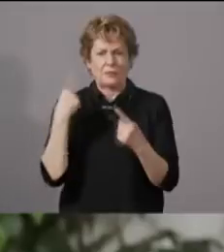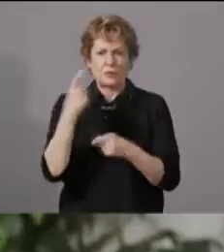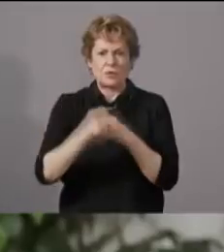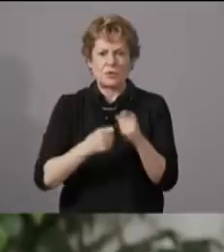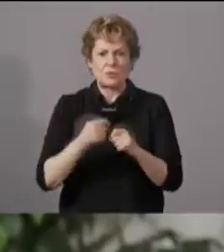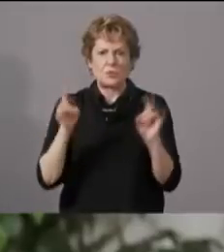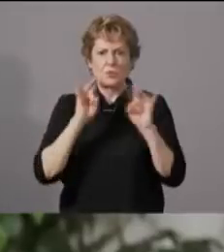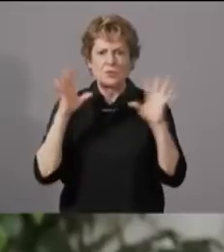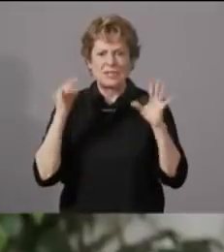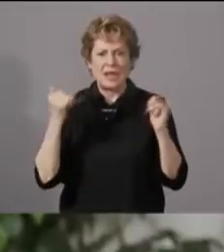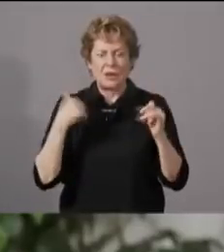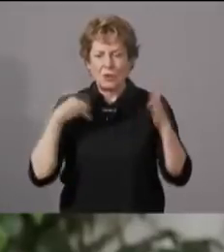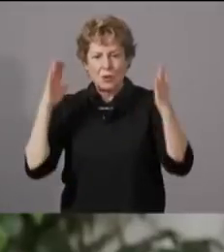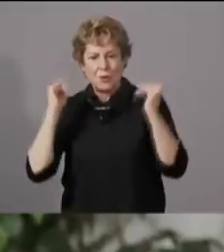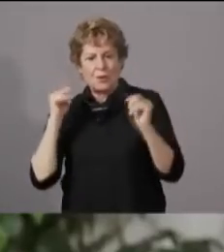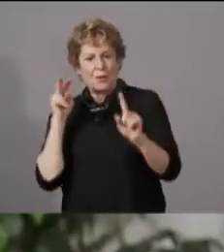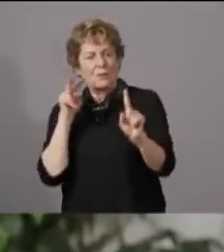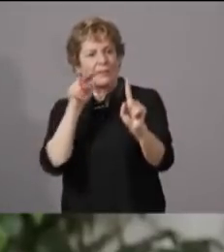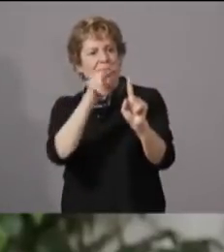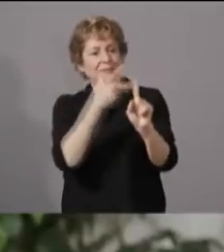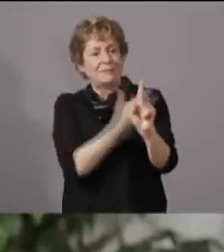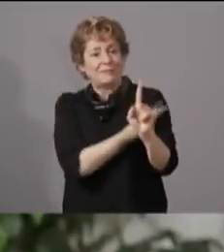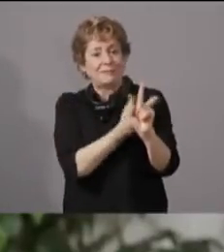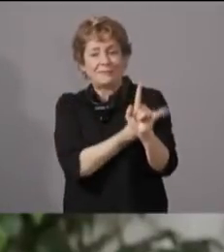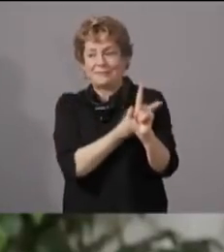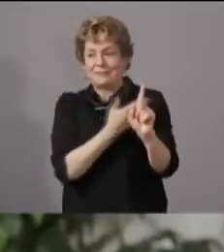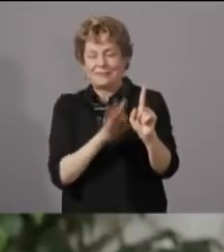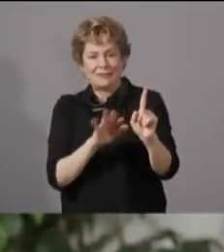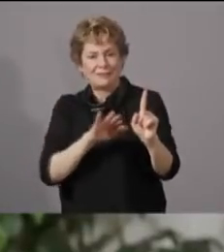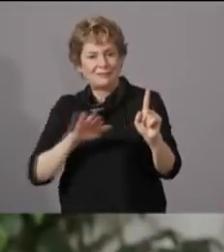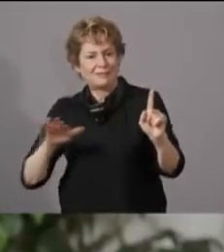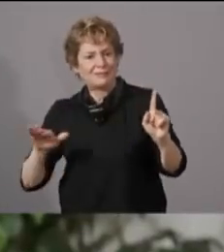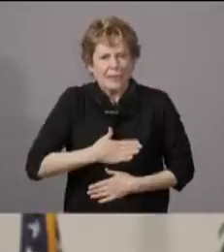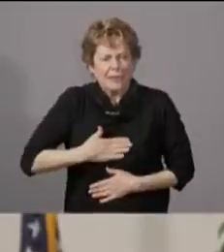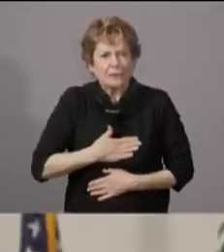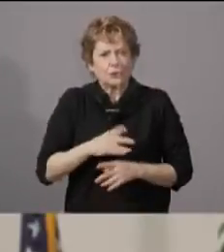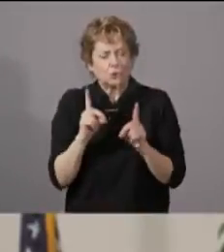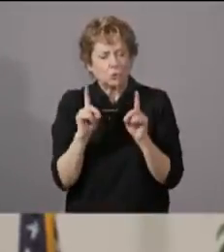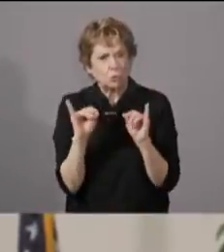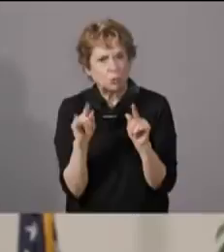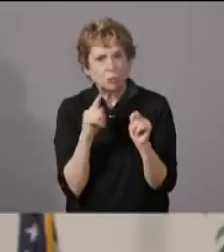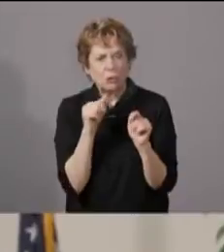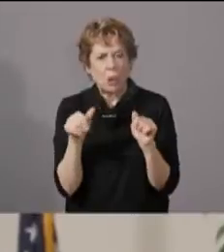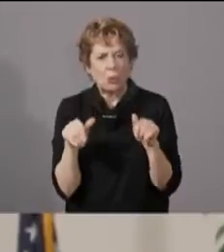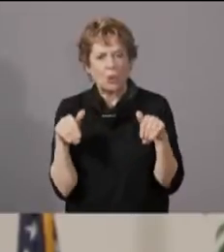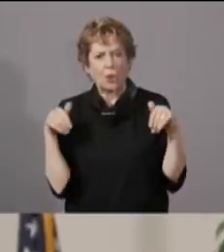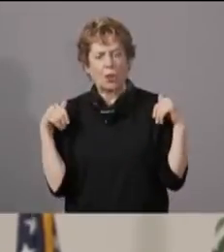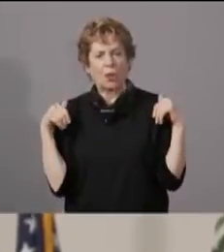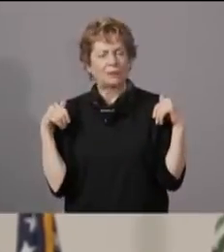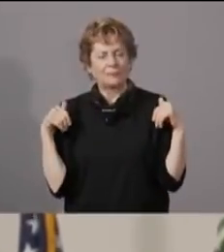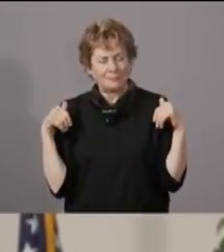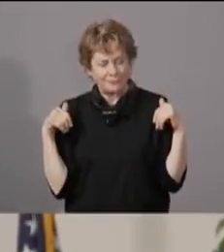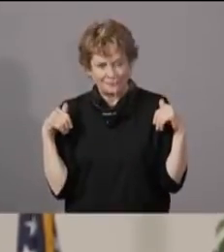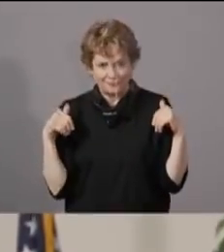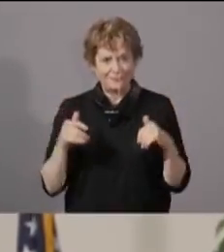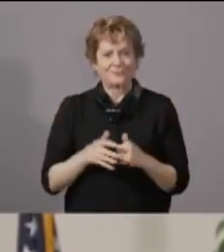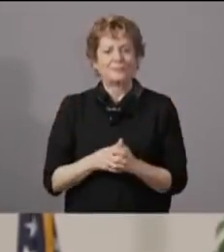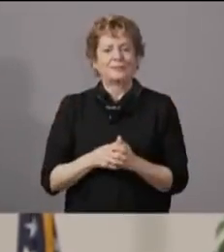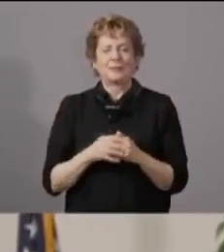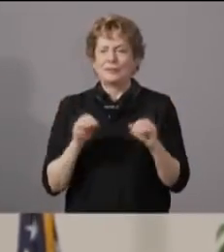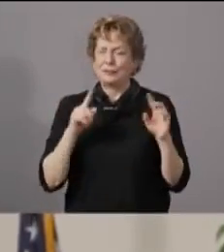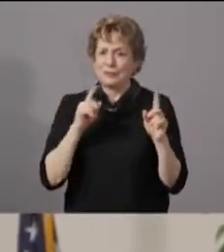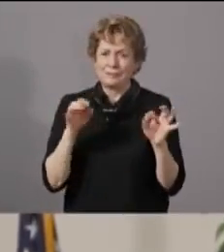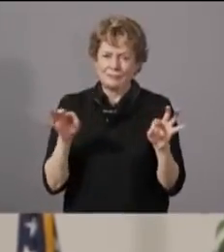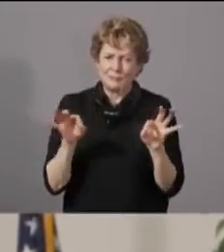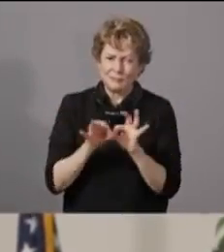of the most effective public health tools for controlling diseases. This is a critical step in getting back